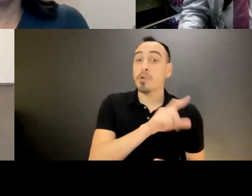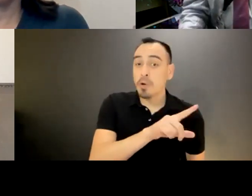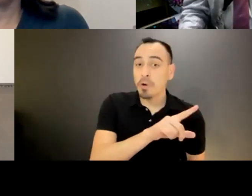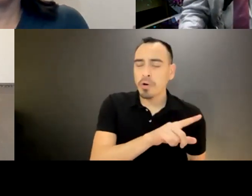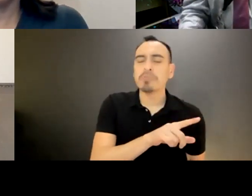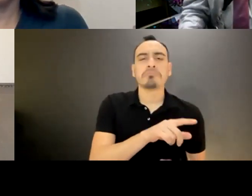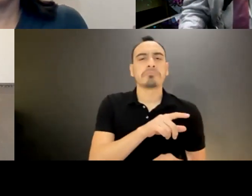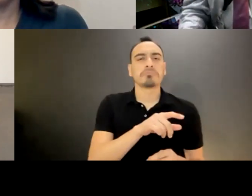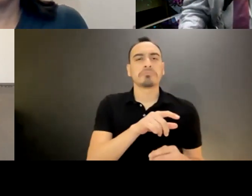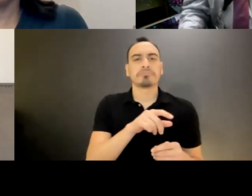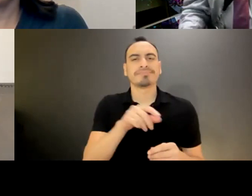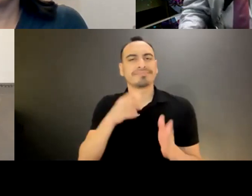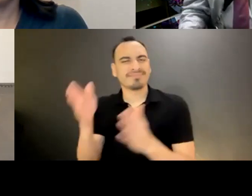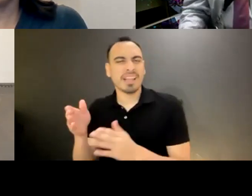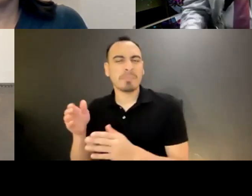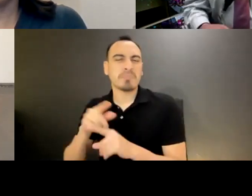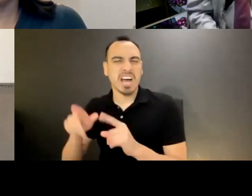monoclonal antibodies right now.